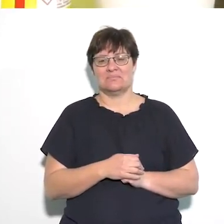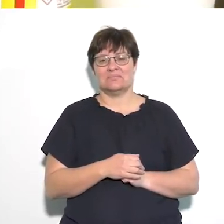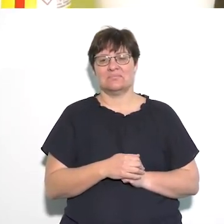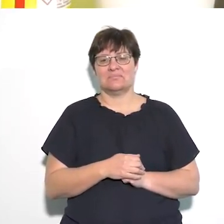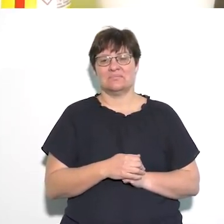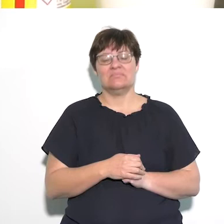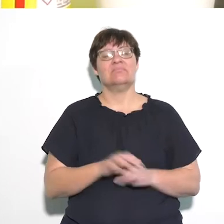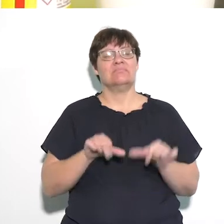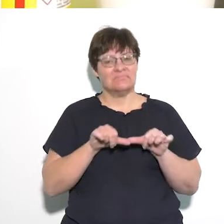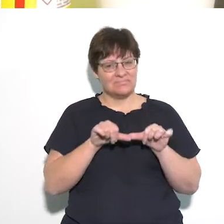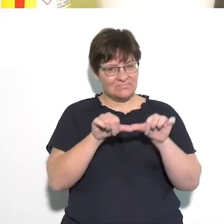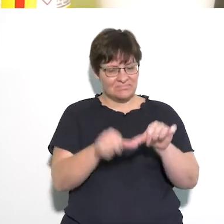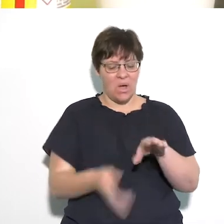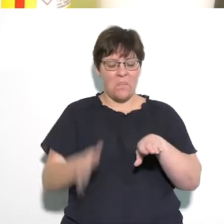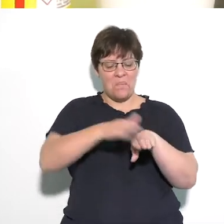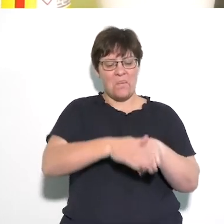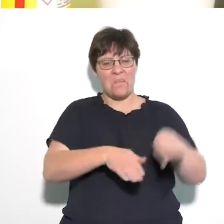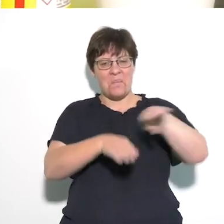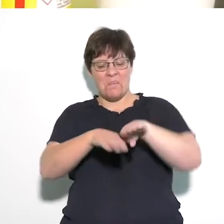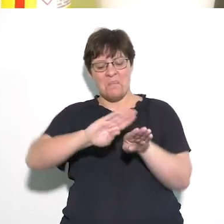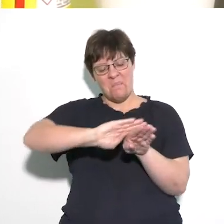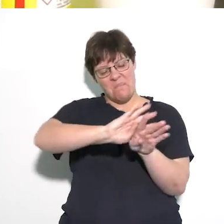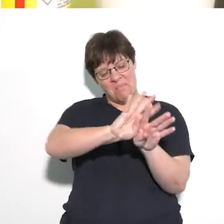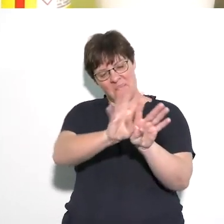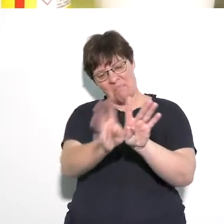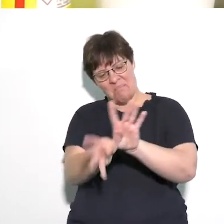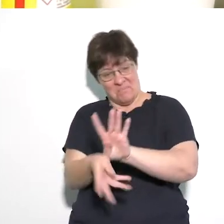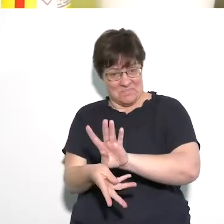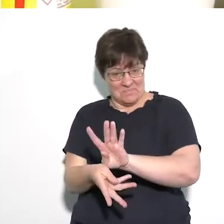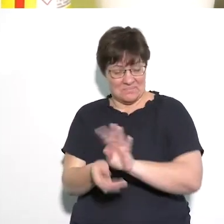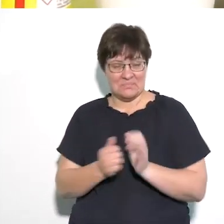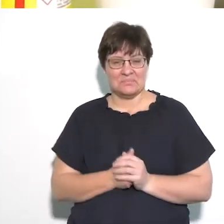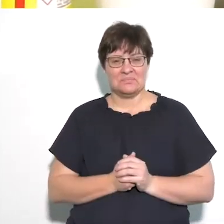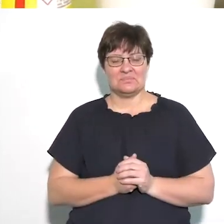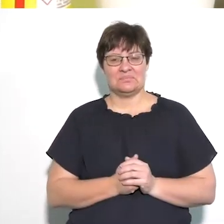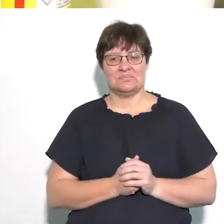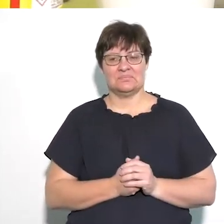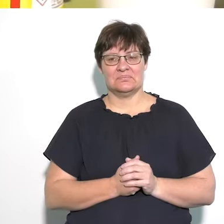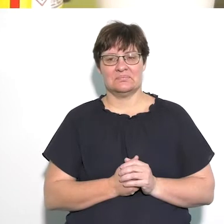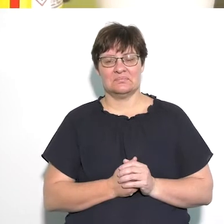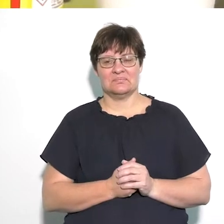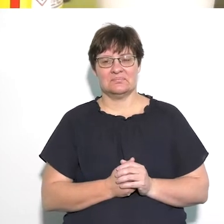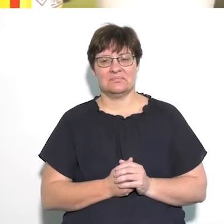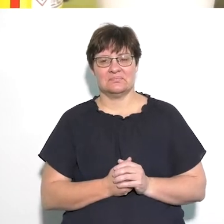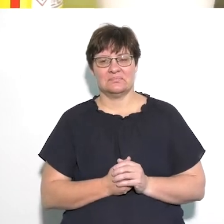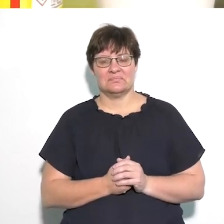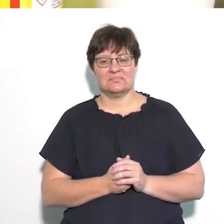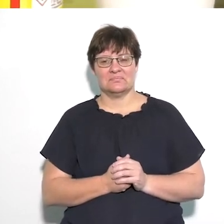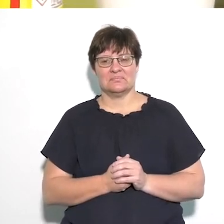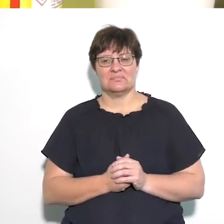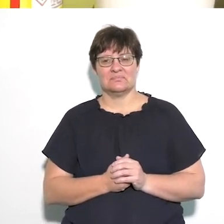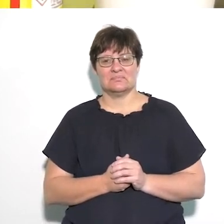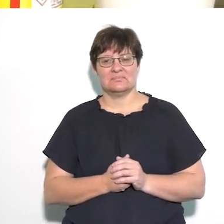And we're just going to continue overlapping our petals on our sunflower.